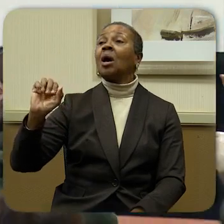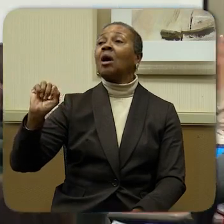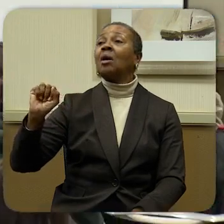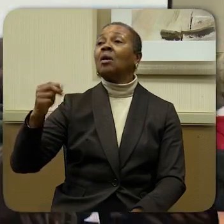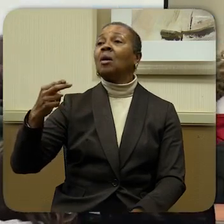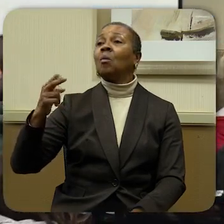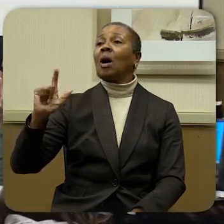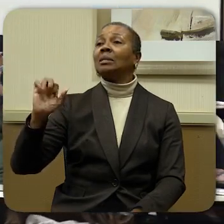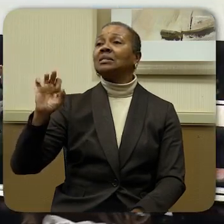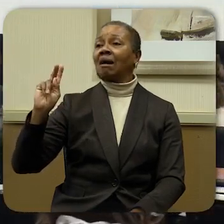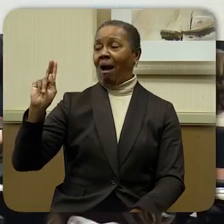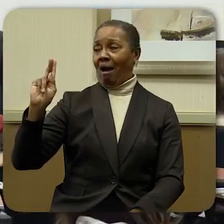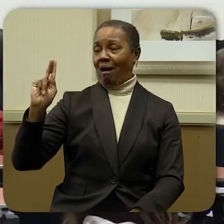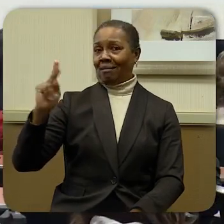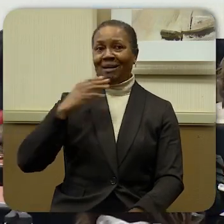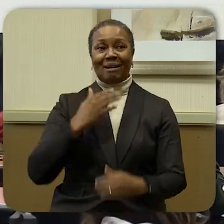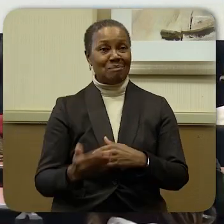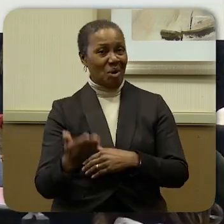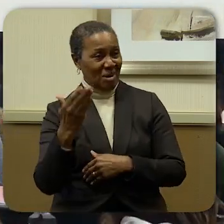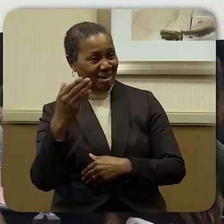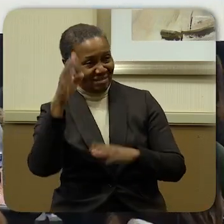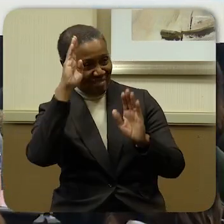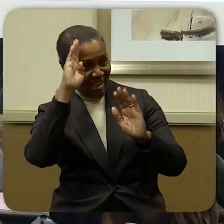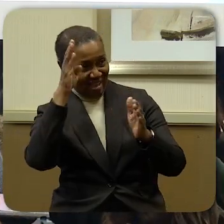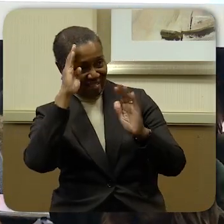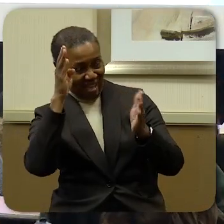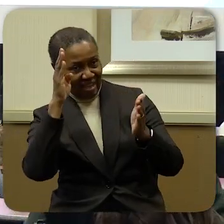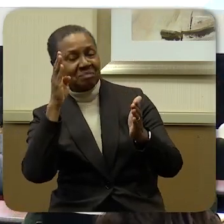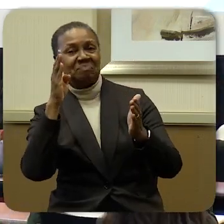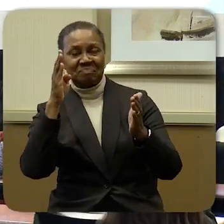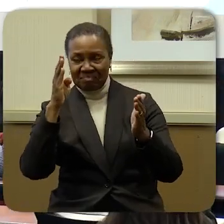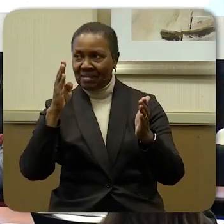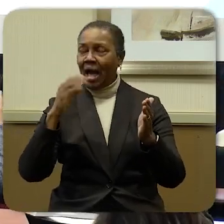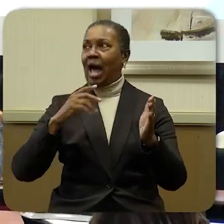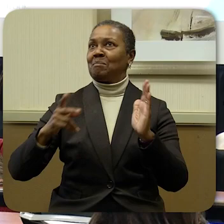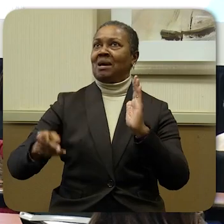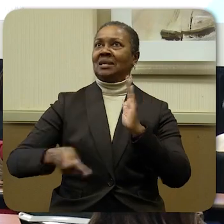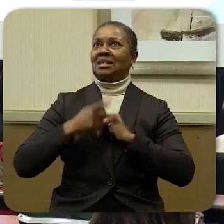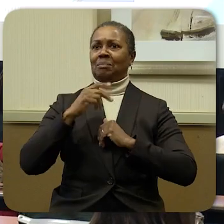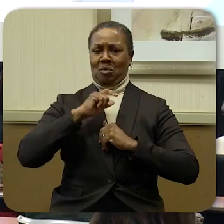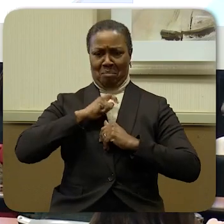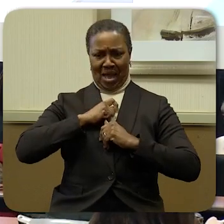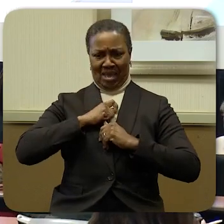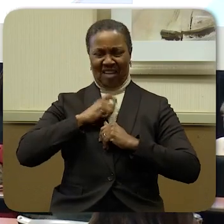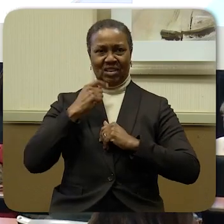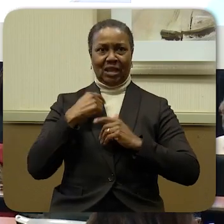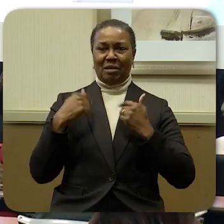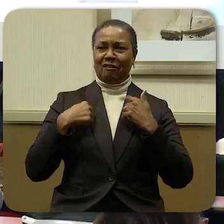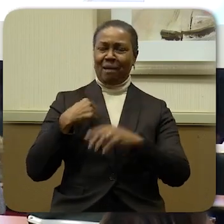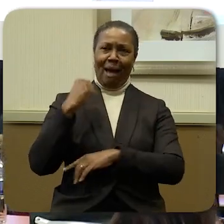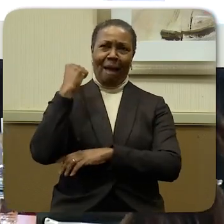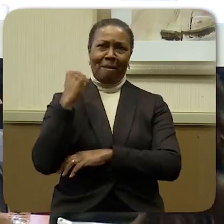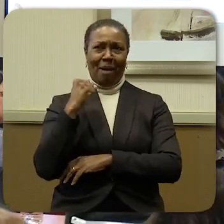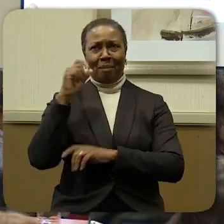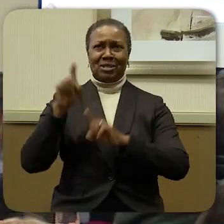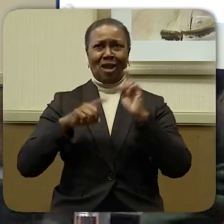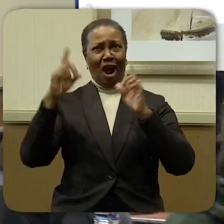Good morning. Hi, everyone. I'm double mic'd, so I feel like I'm living my pop star dreams